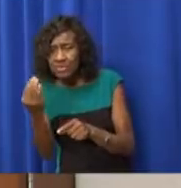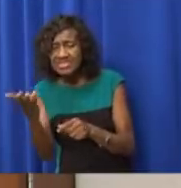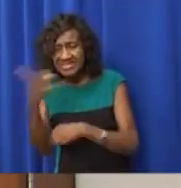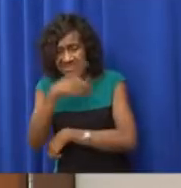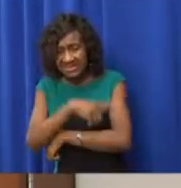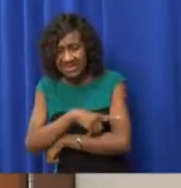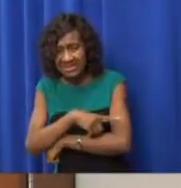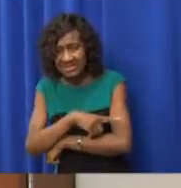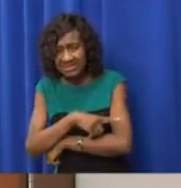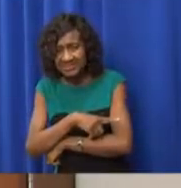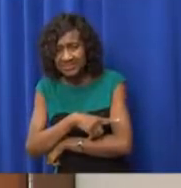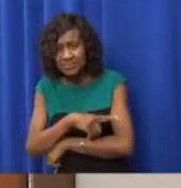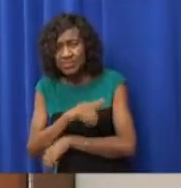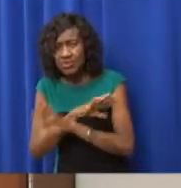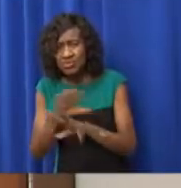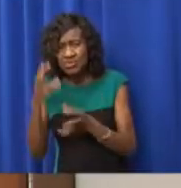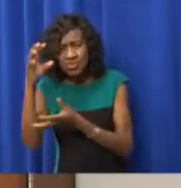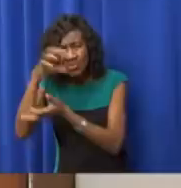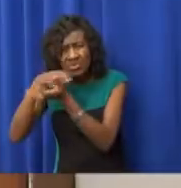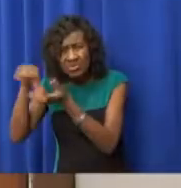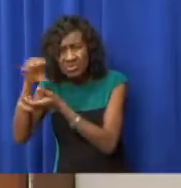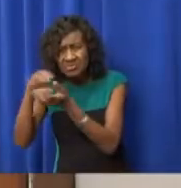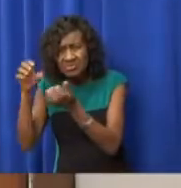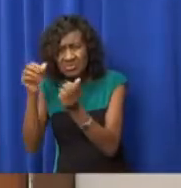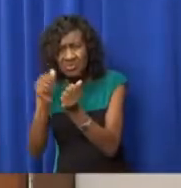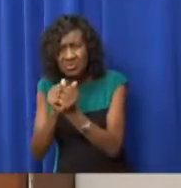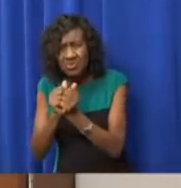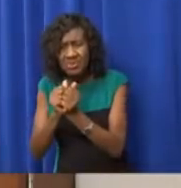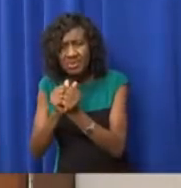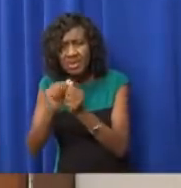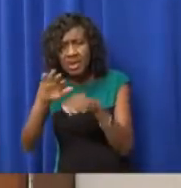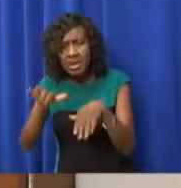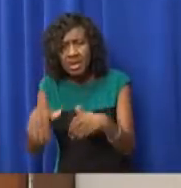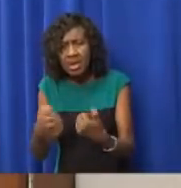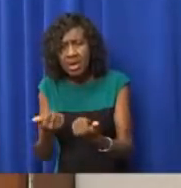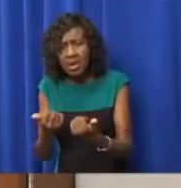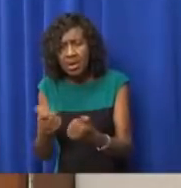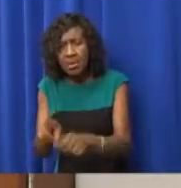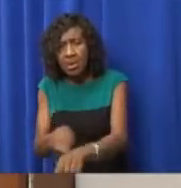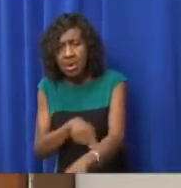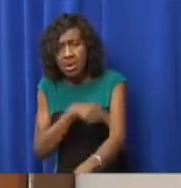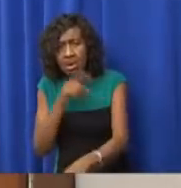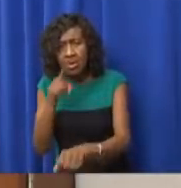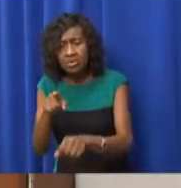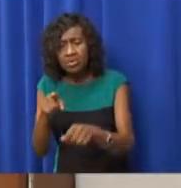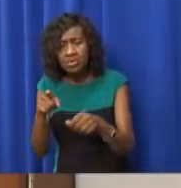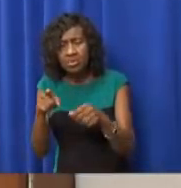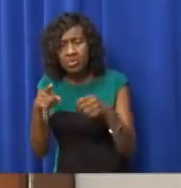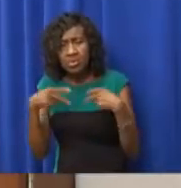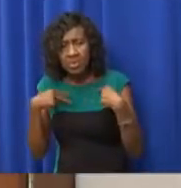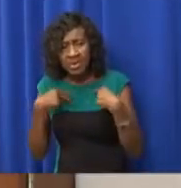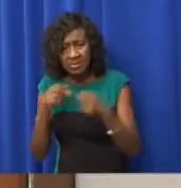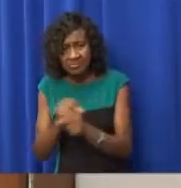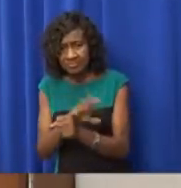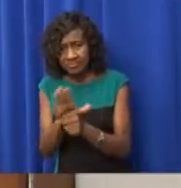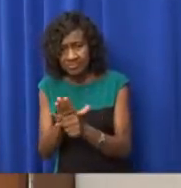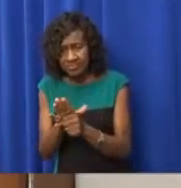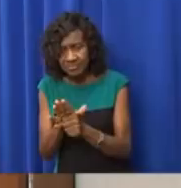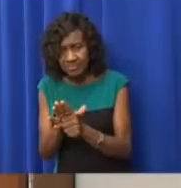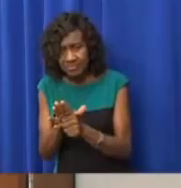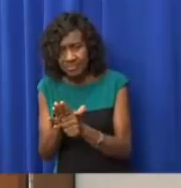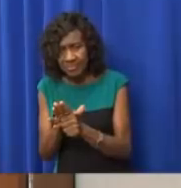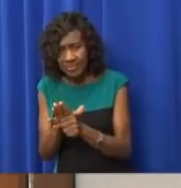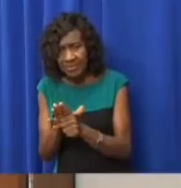That shouldn't be confused with how long you might be infectious after you have the disease.